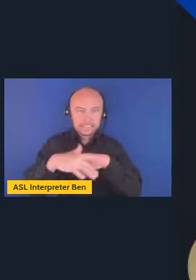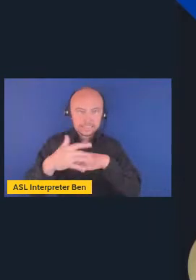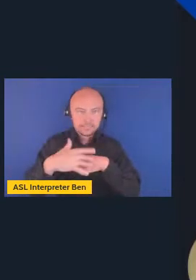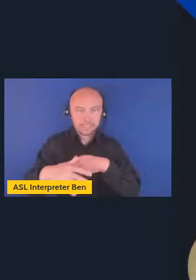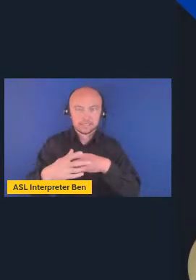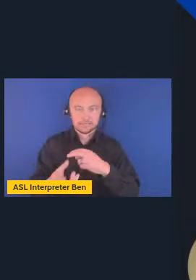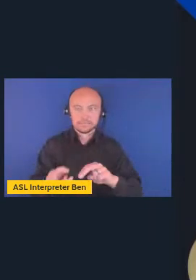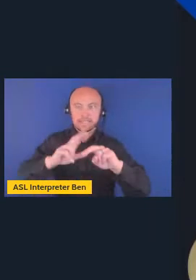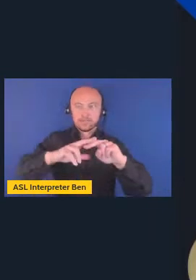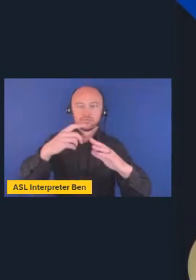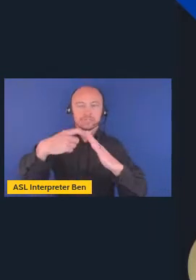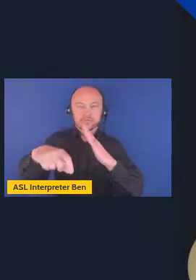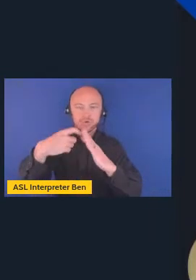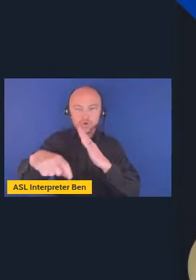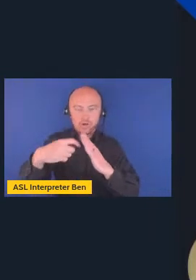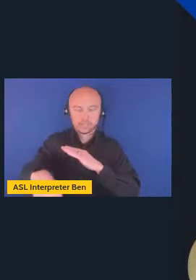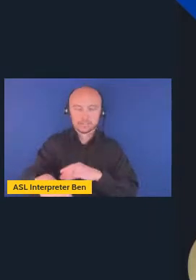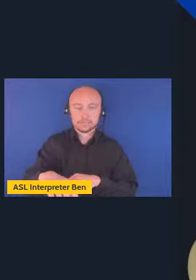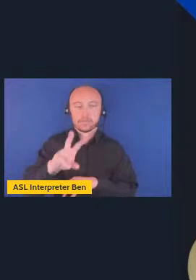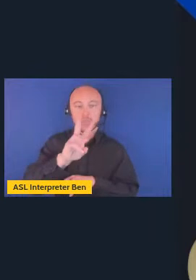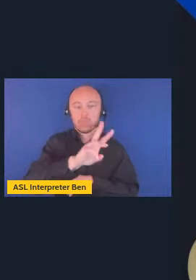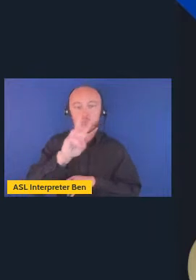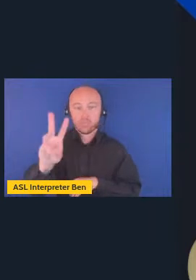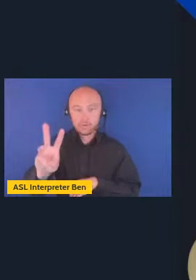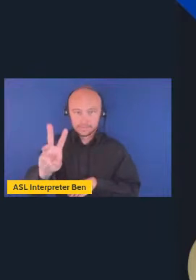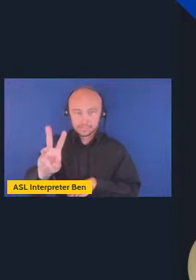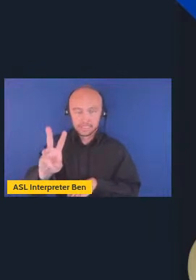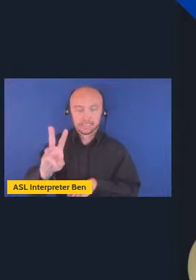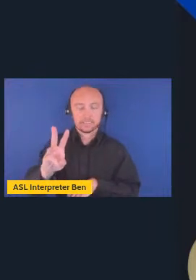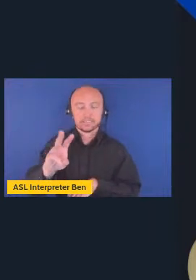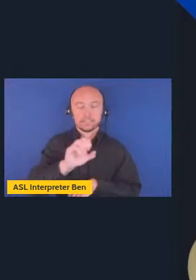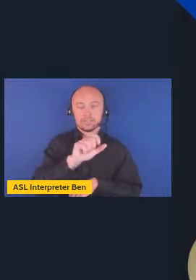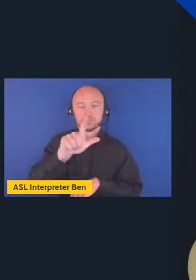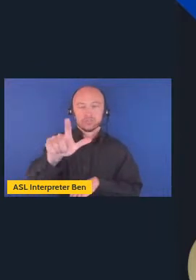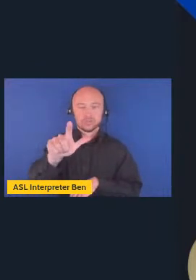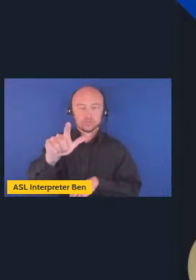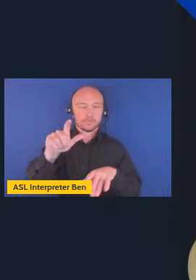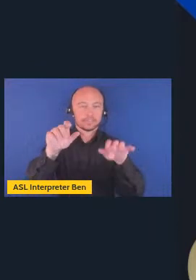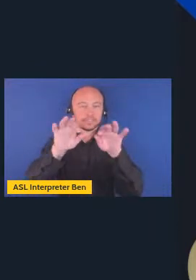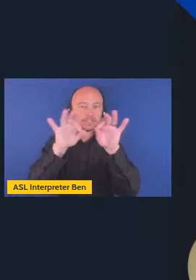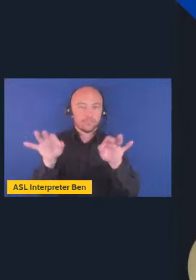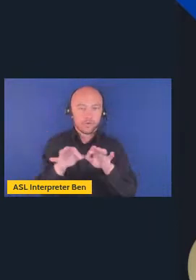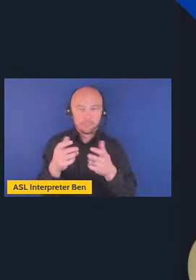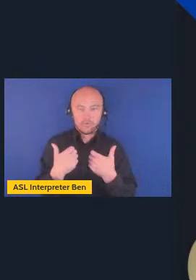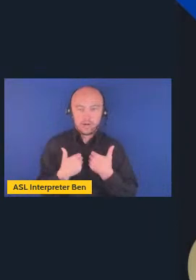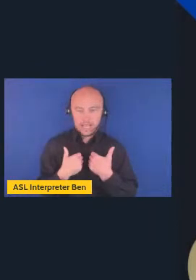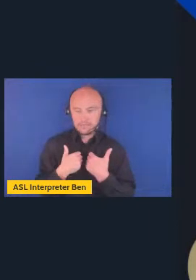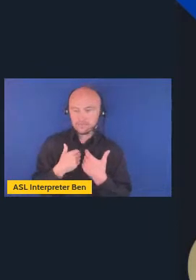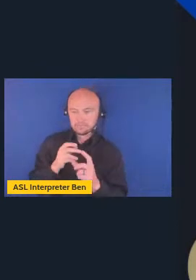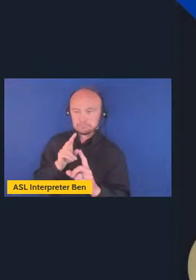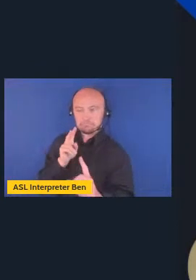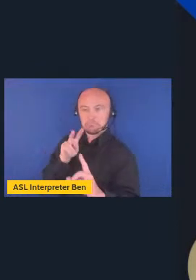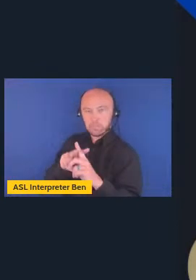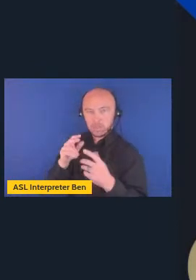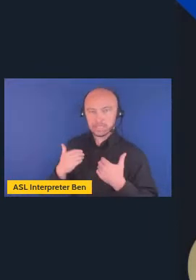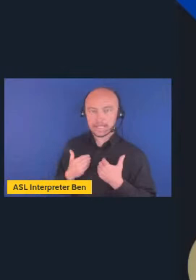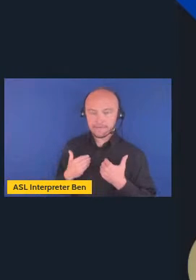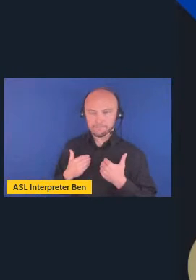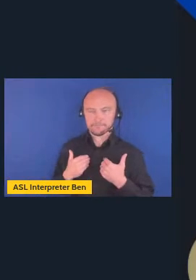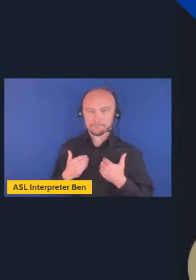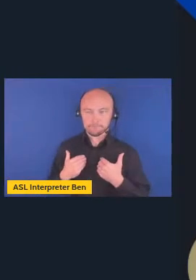cost. The website one, Serverless Framework had a plugin that did that,